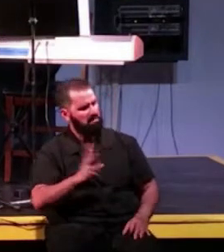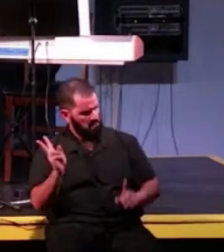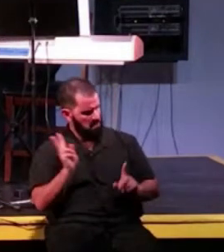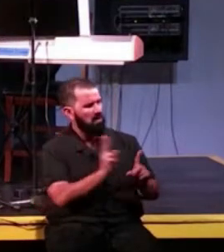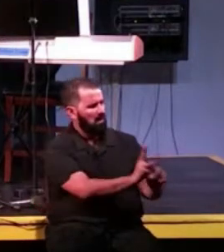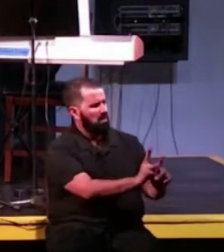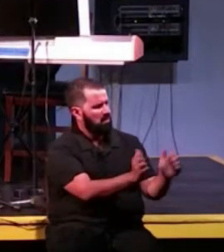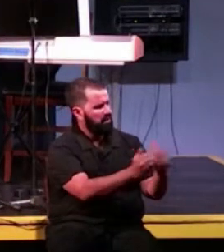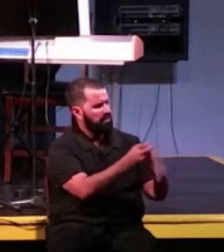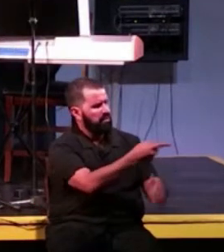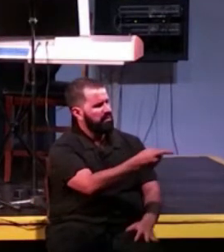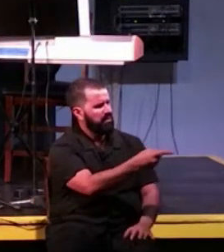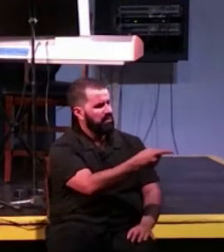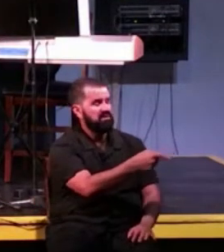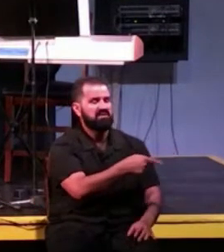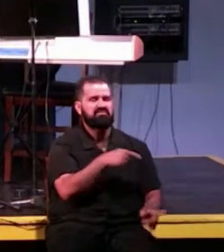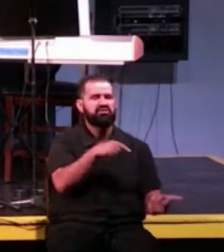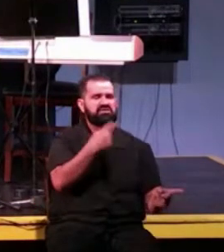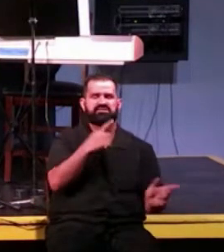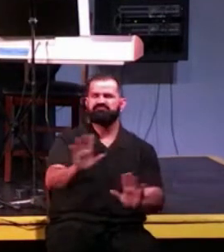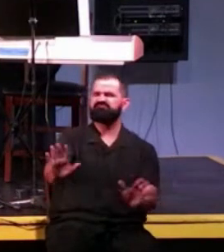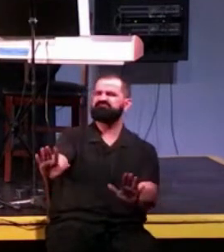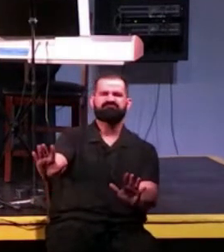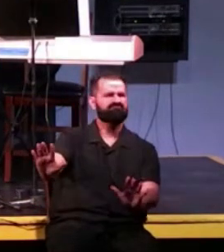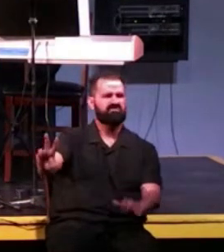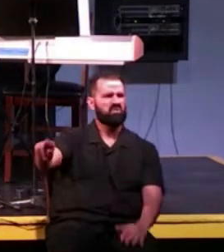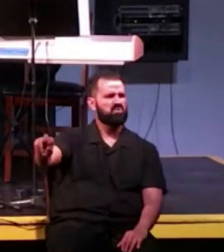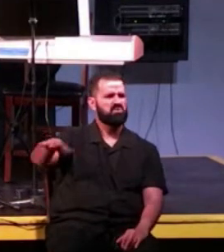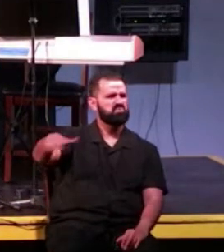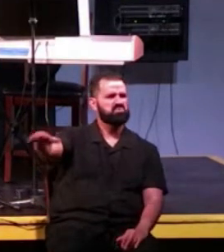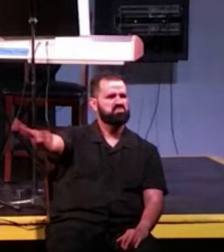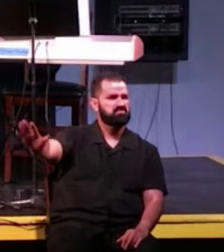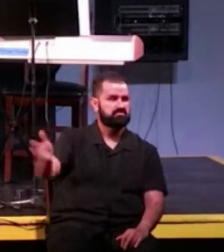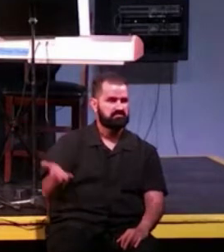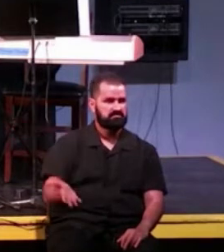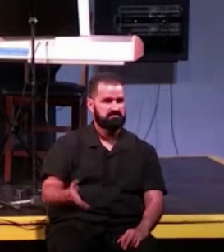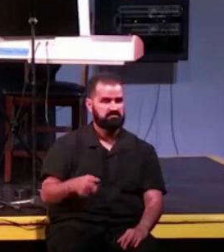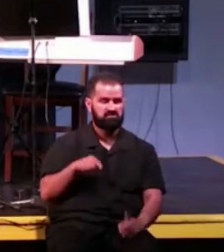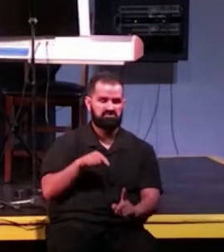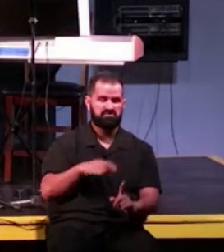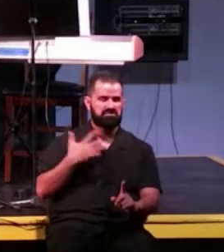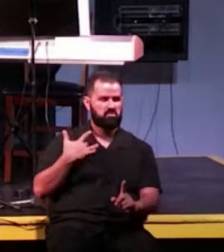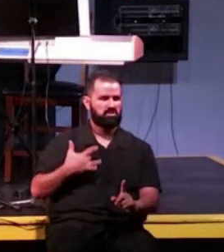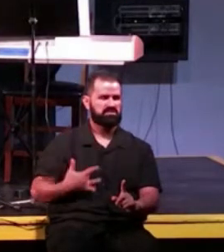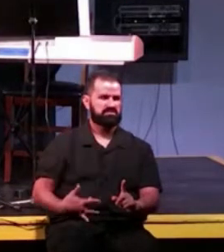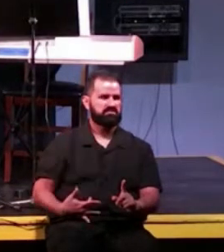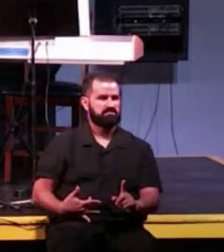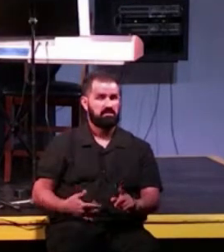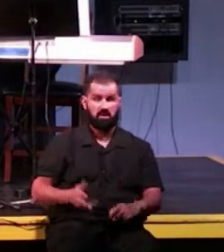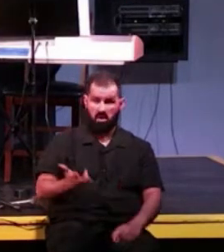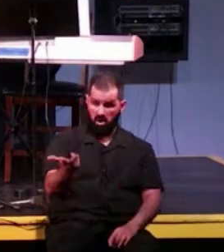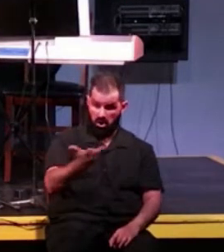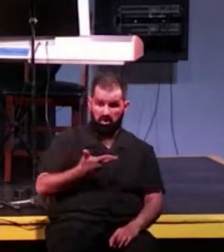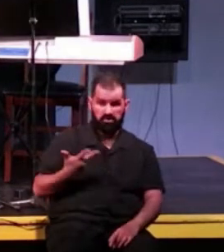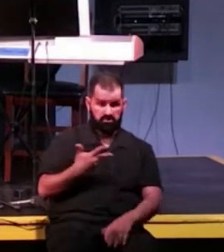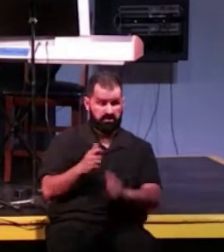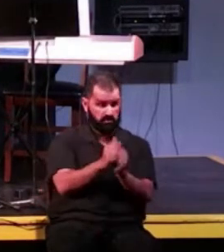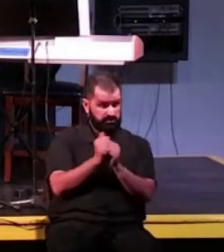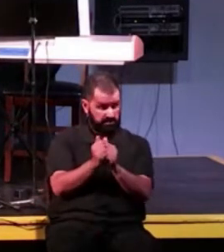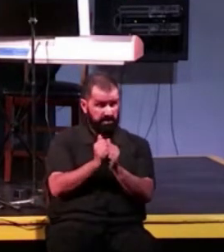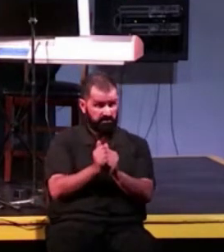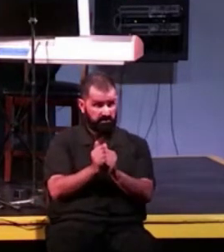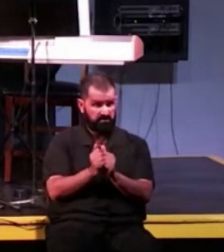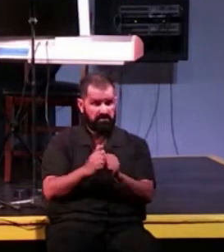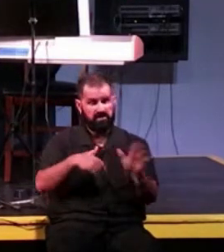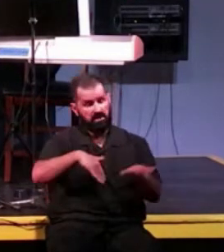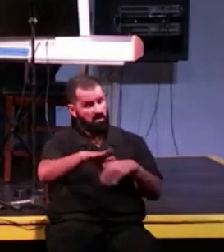to go with her. In fact, they did. So all three girls were together and they were